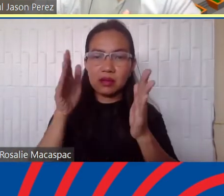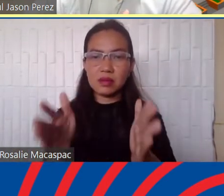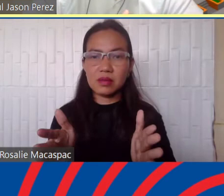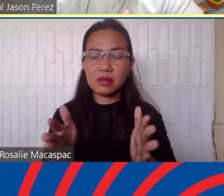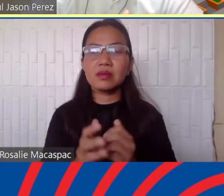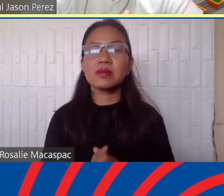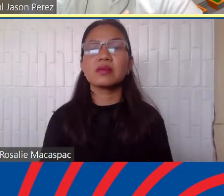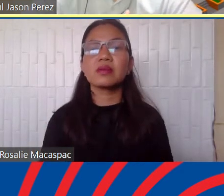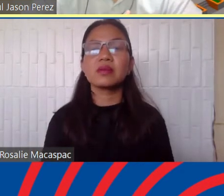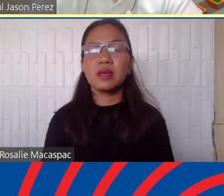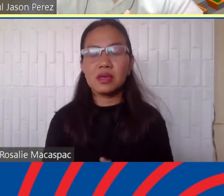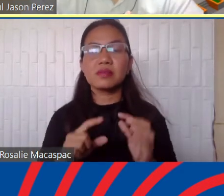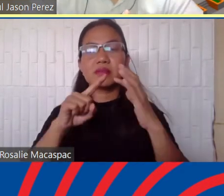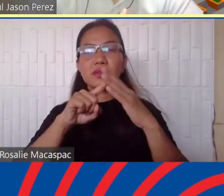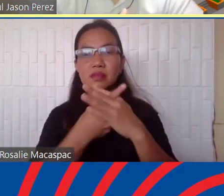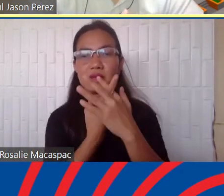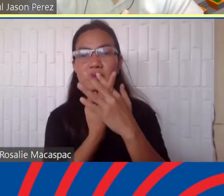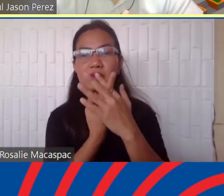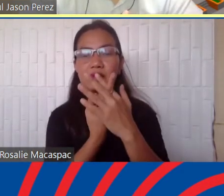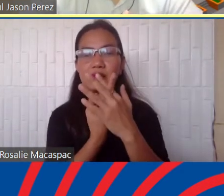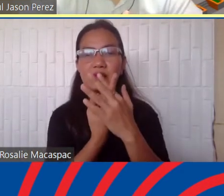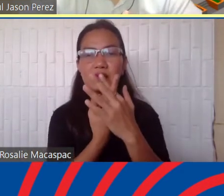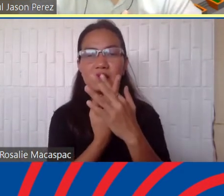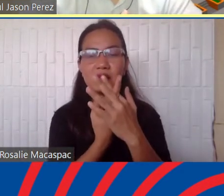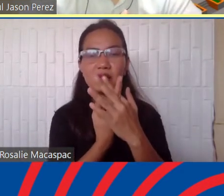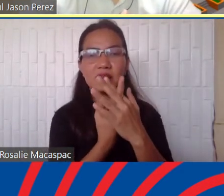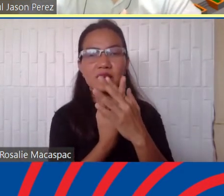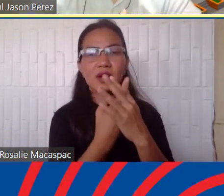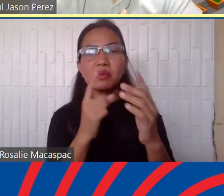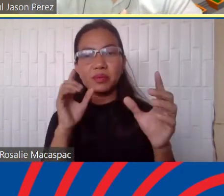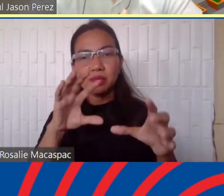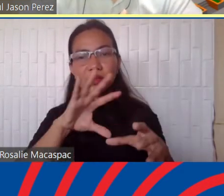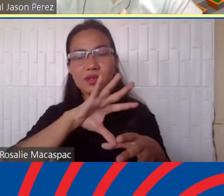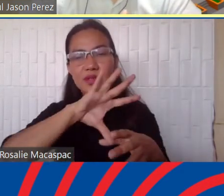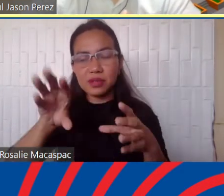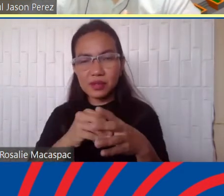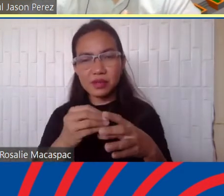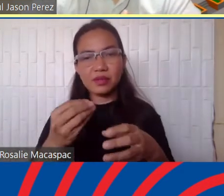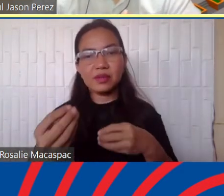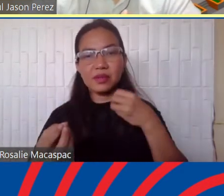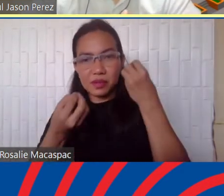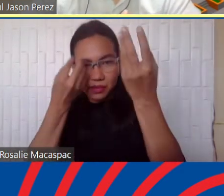our conversation on really establishing a data repository